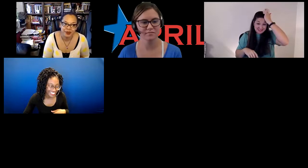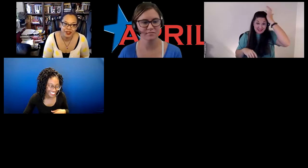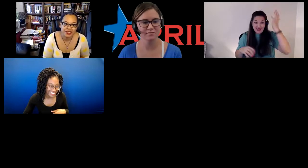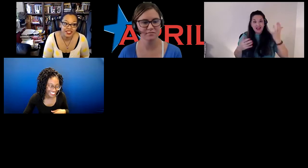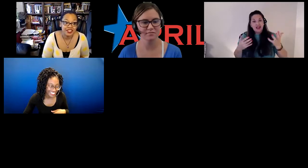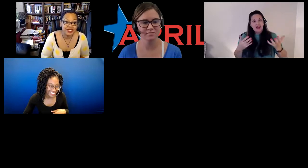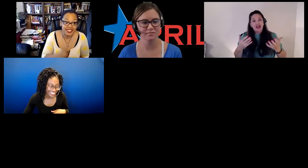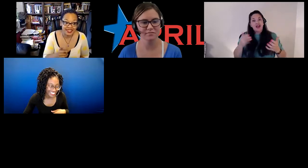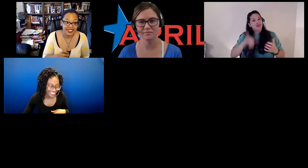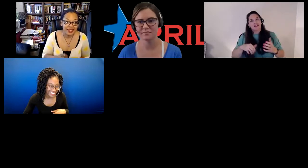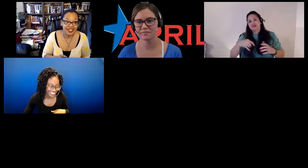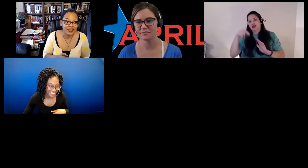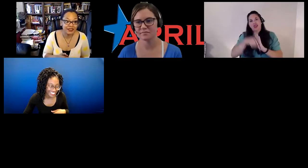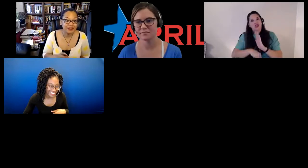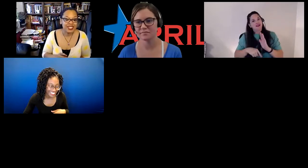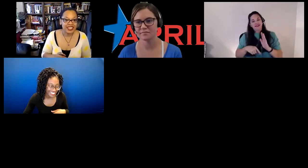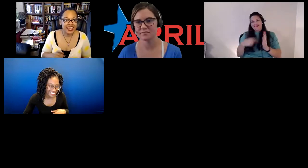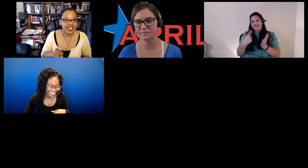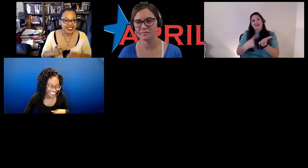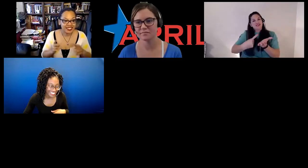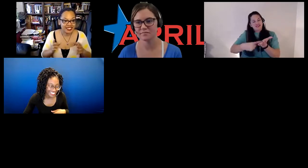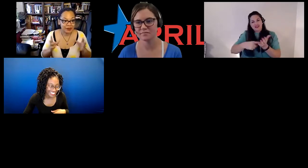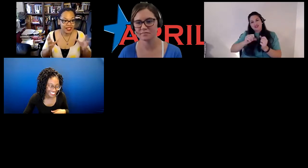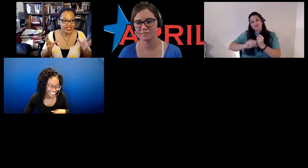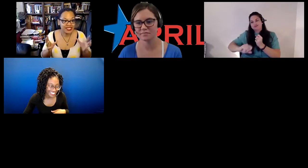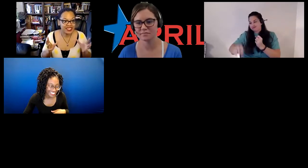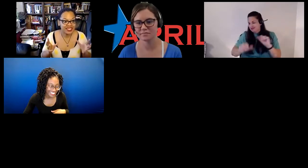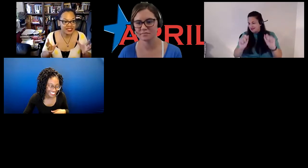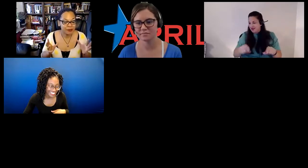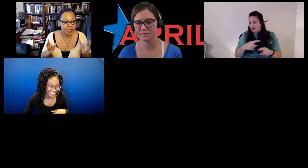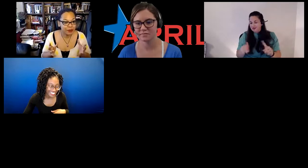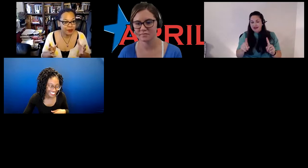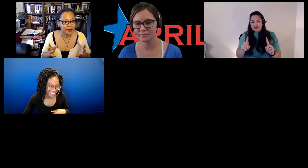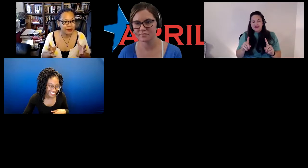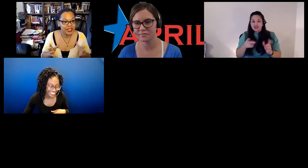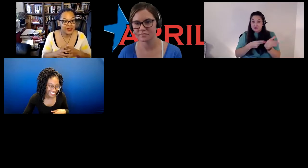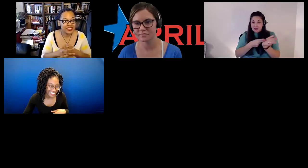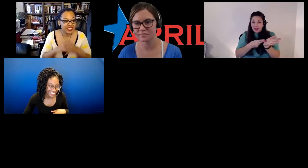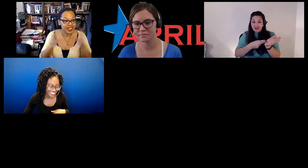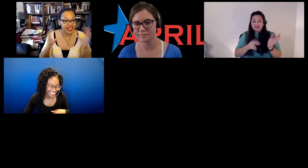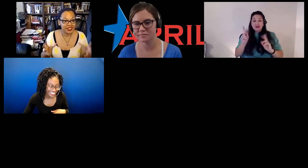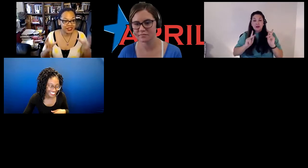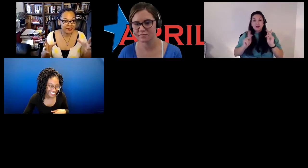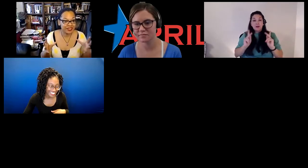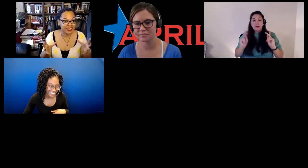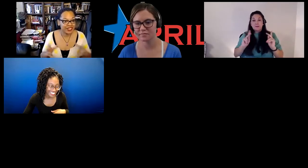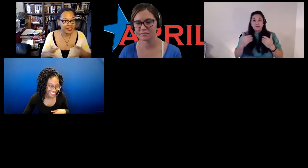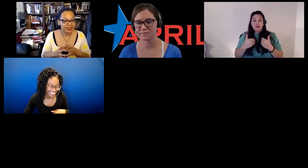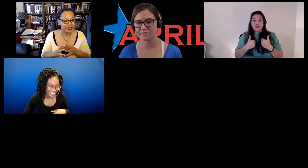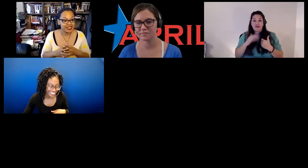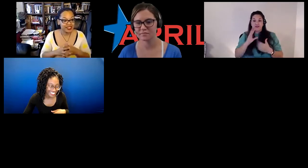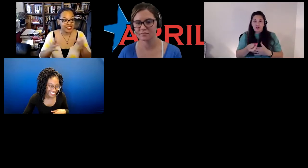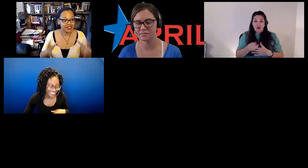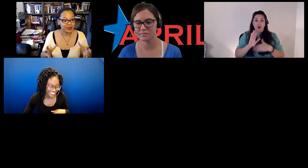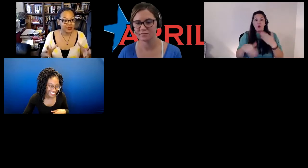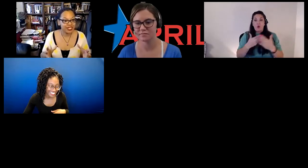whole conversation, because it is. And to be honest, there is people who make their entire living, whether it's